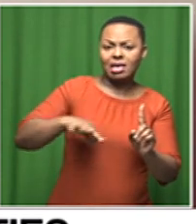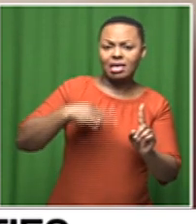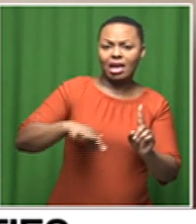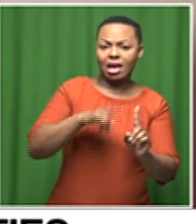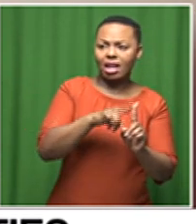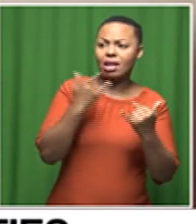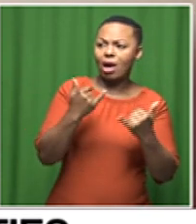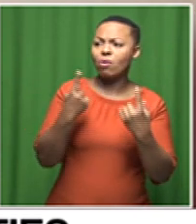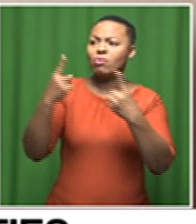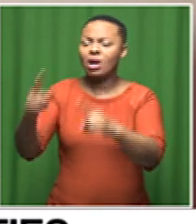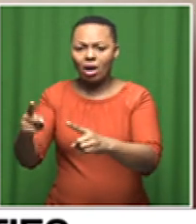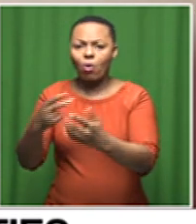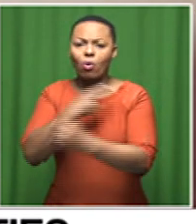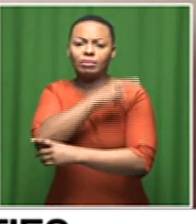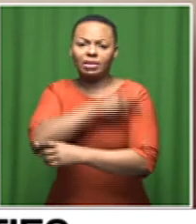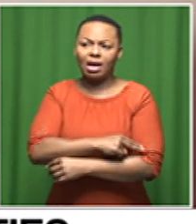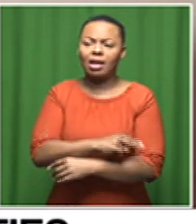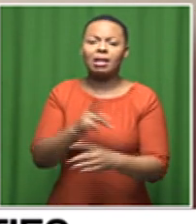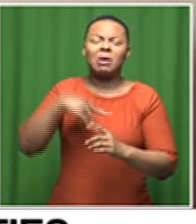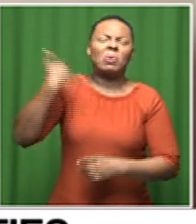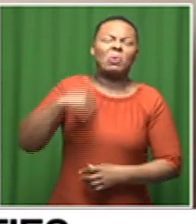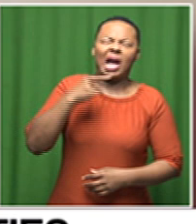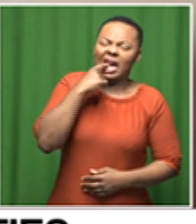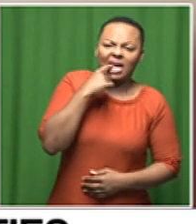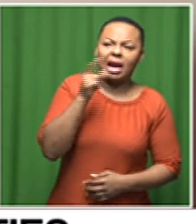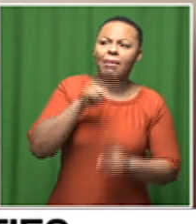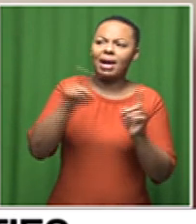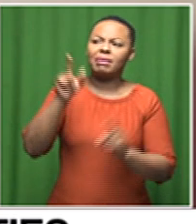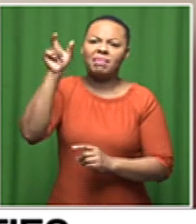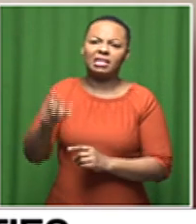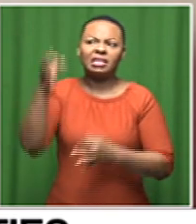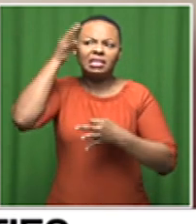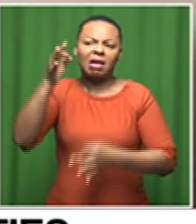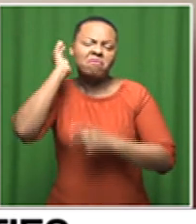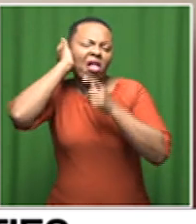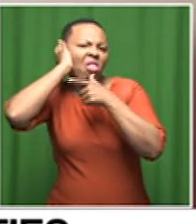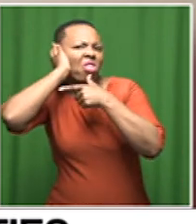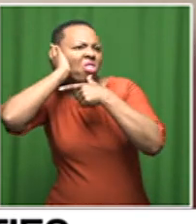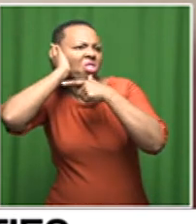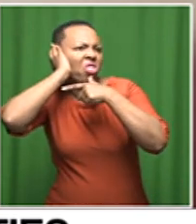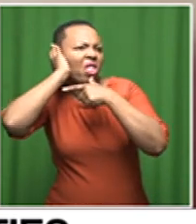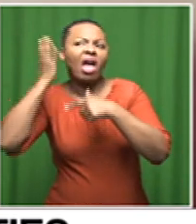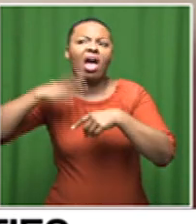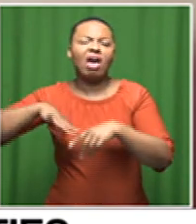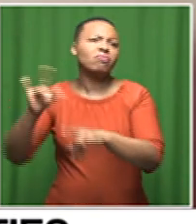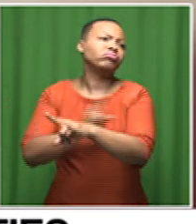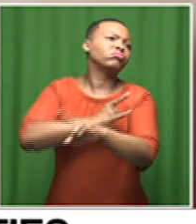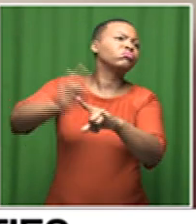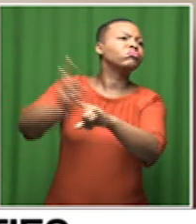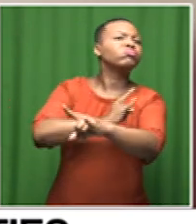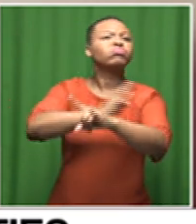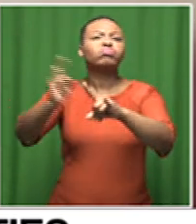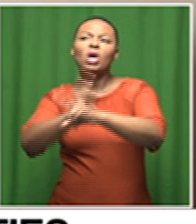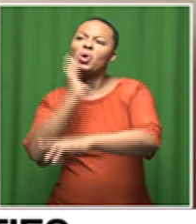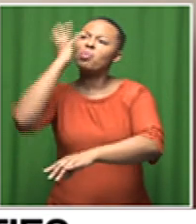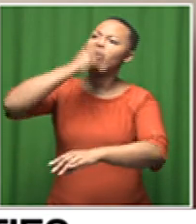led to be in pain for nothing because a person decided to be on the phone and the other one decided to compliment each other about